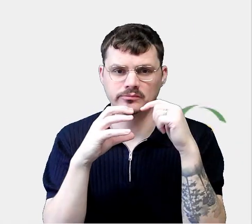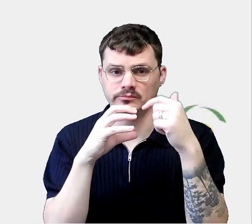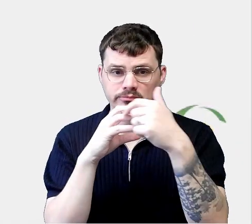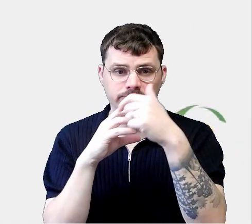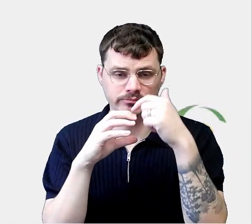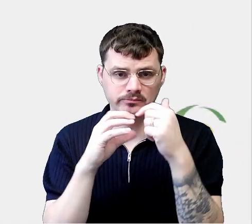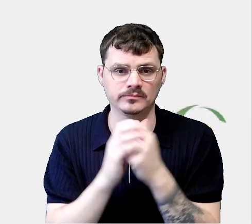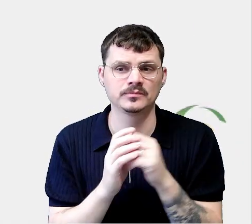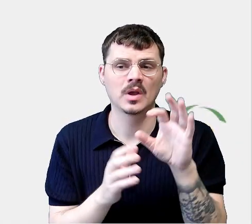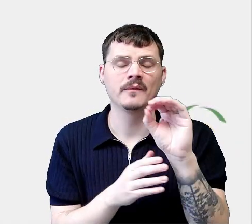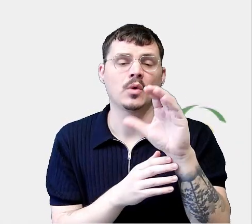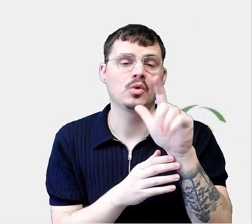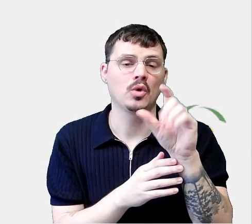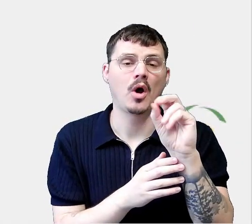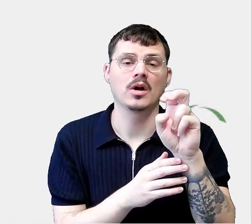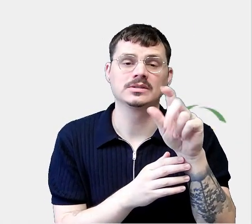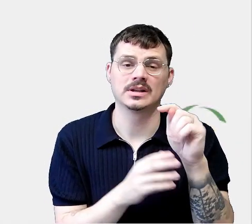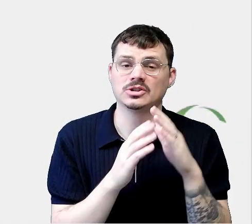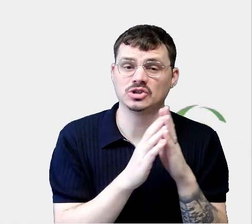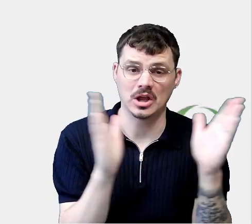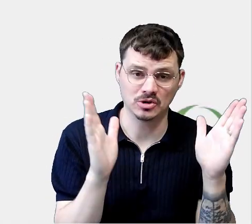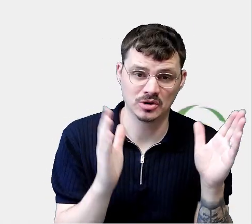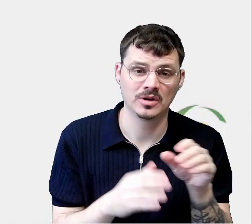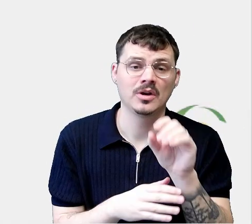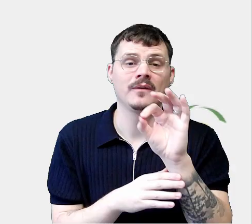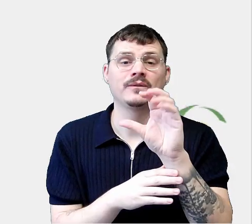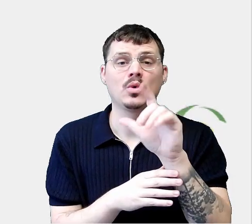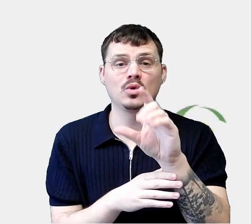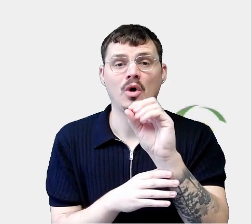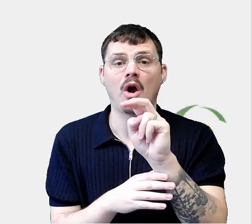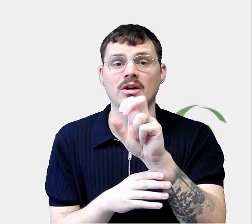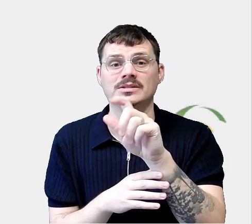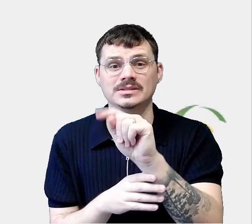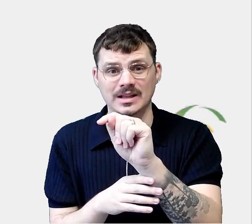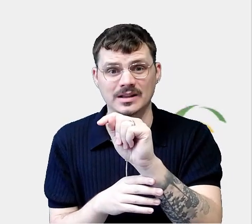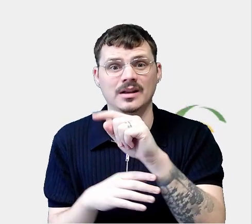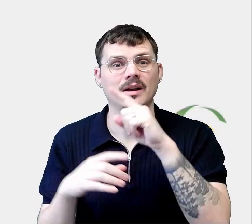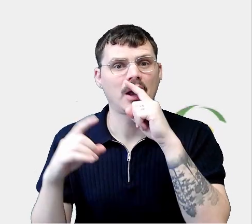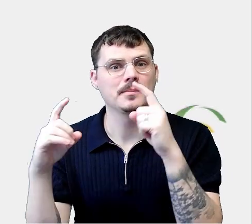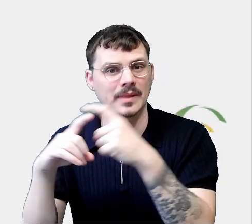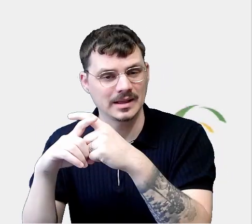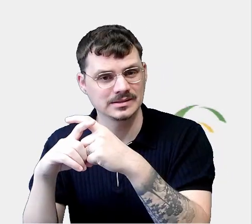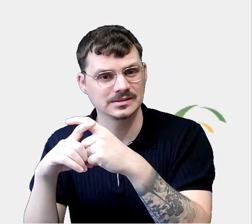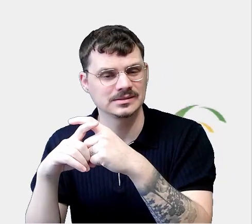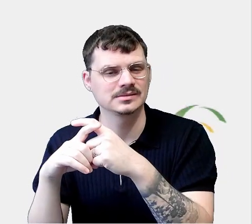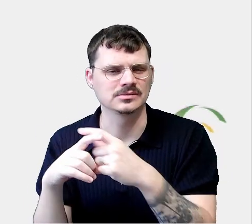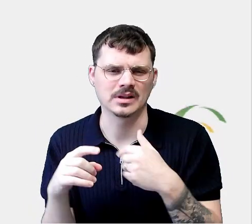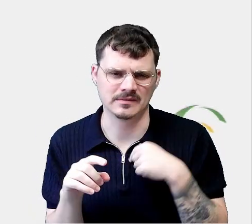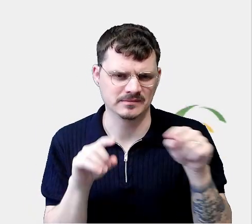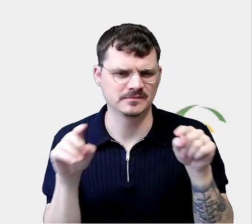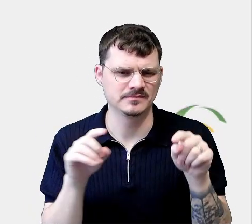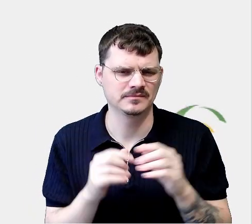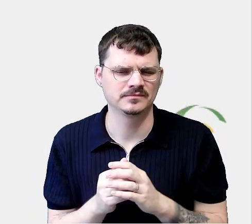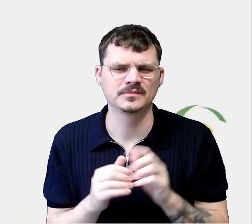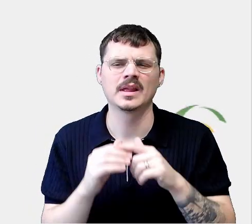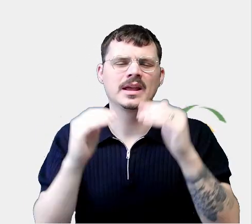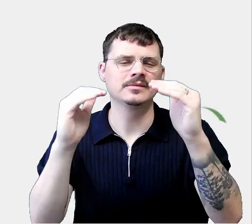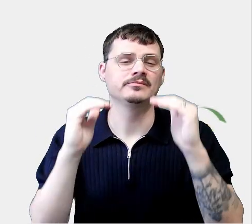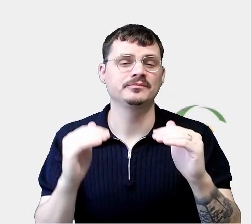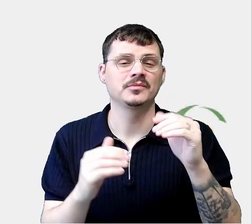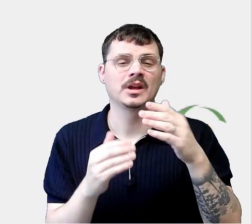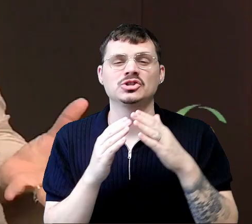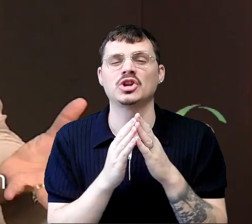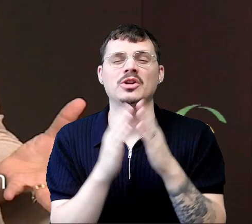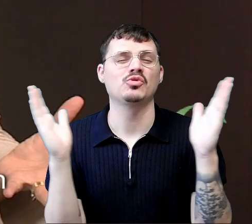general seizures, focal onset partial complex seizures. And generalized